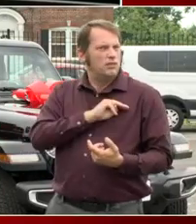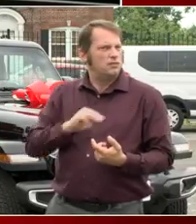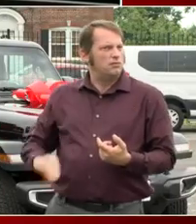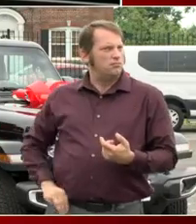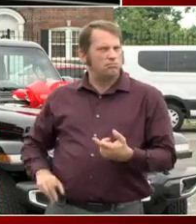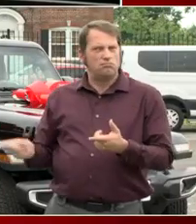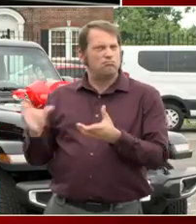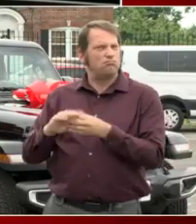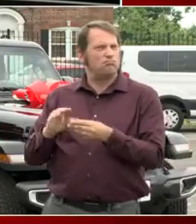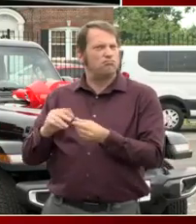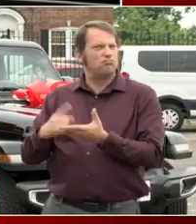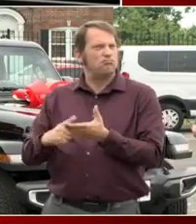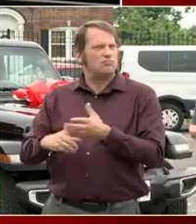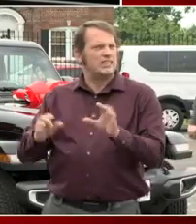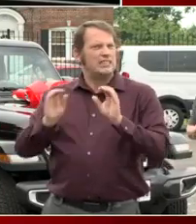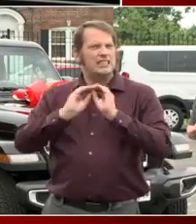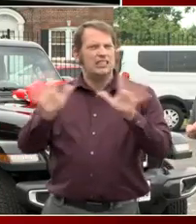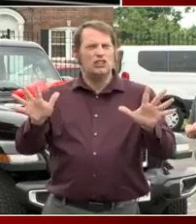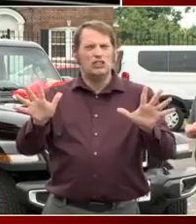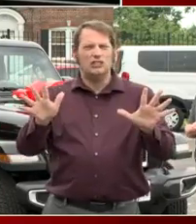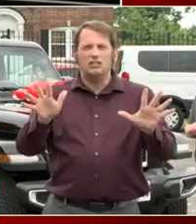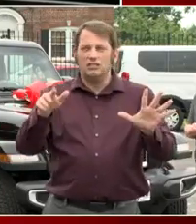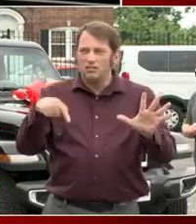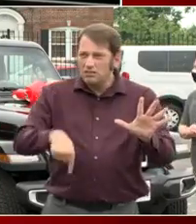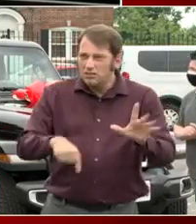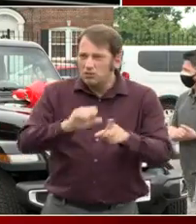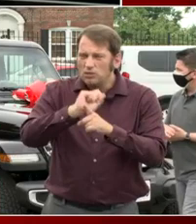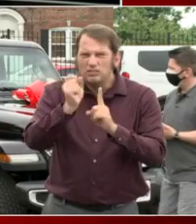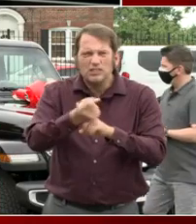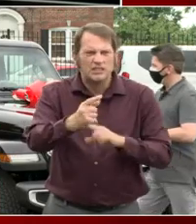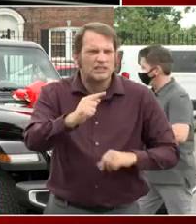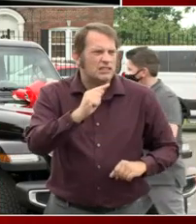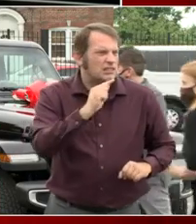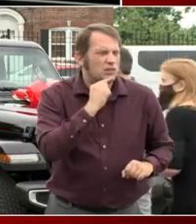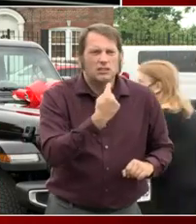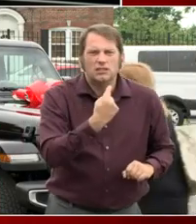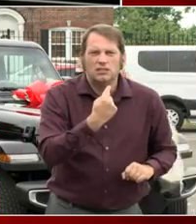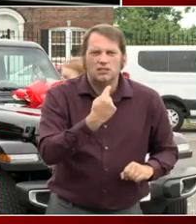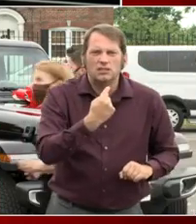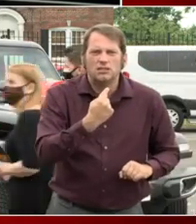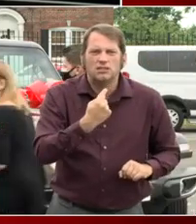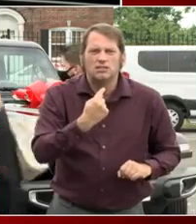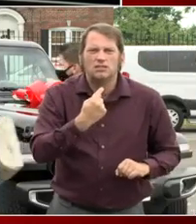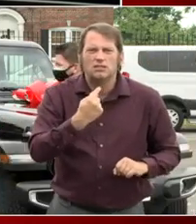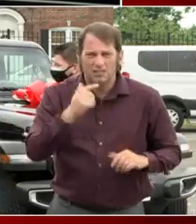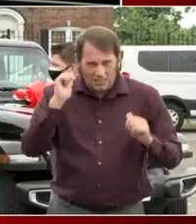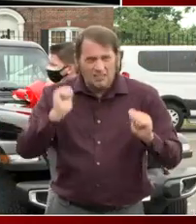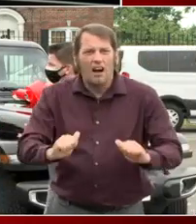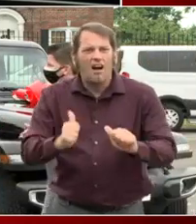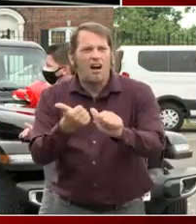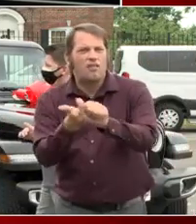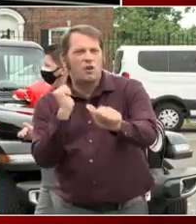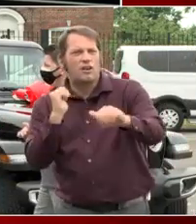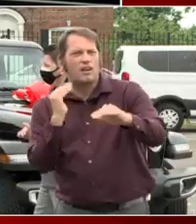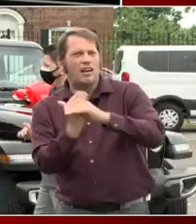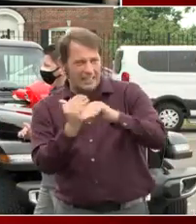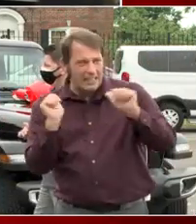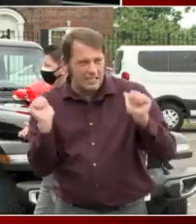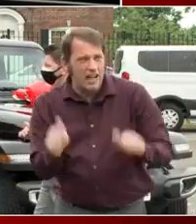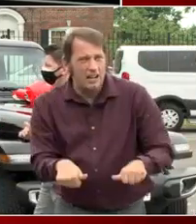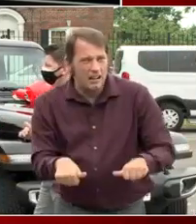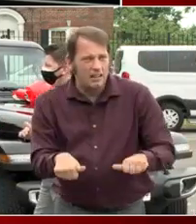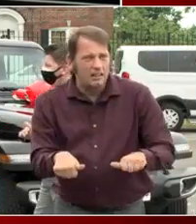a serious situation that is entirely preventable, and I think some people don't fully appreciate that.